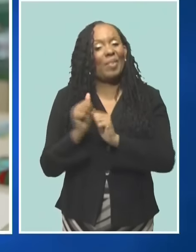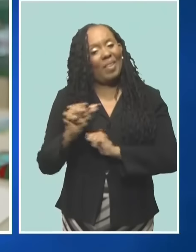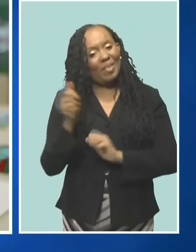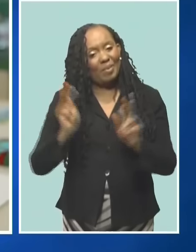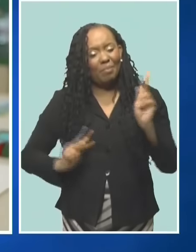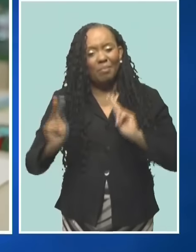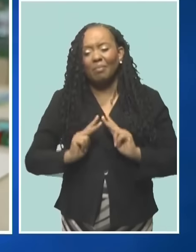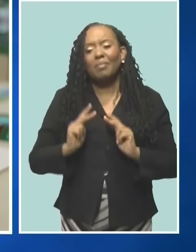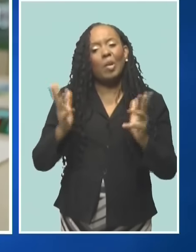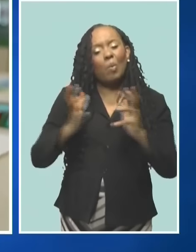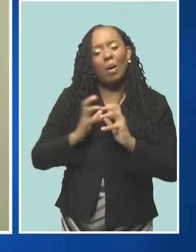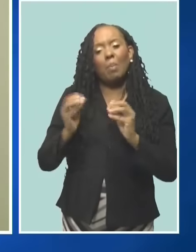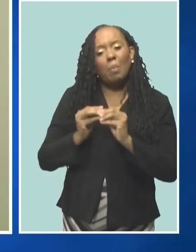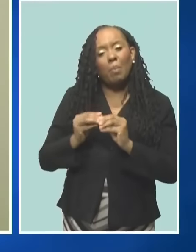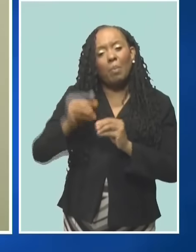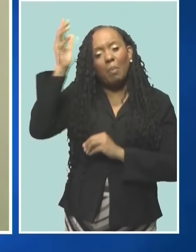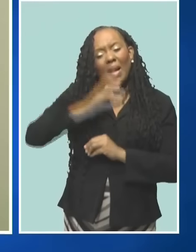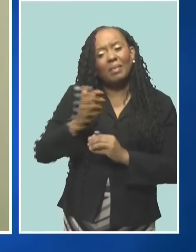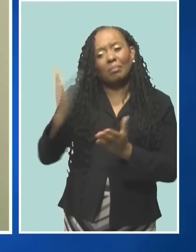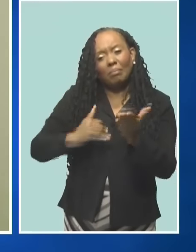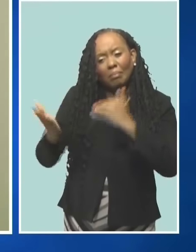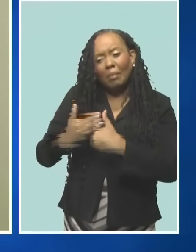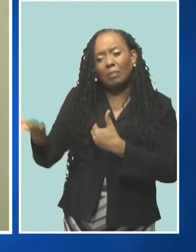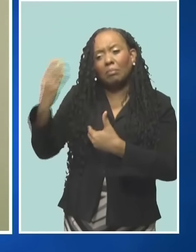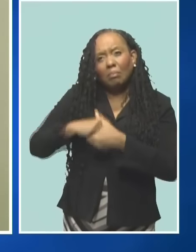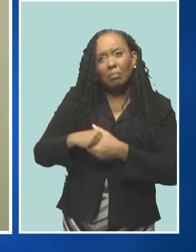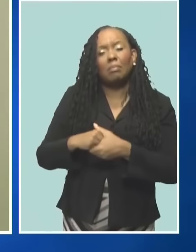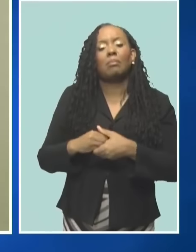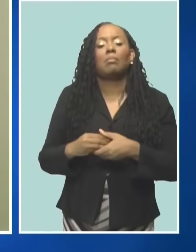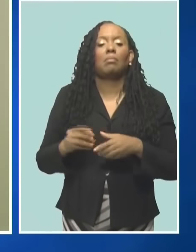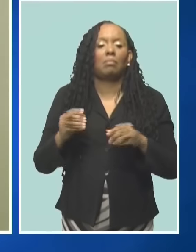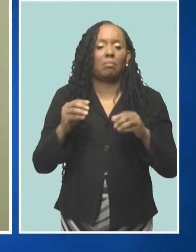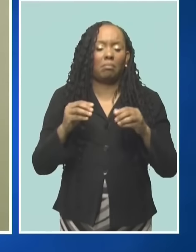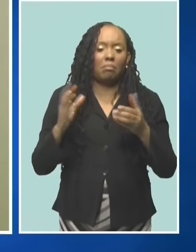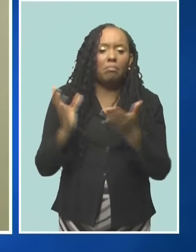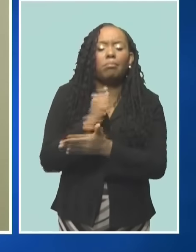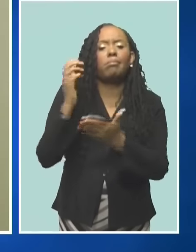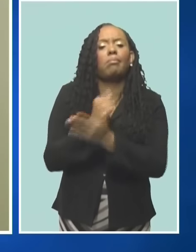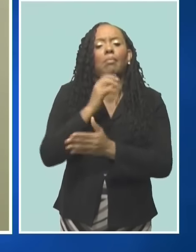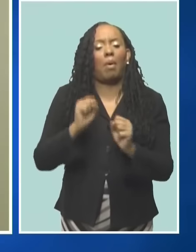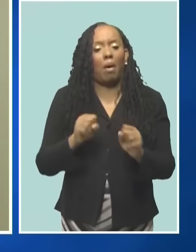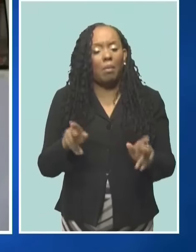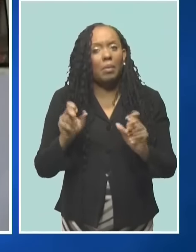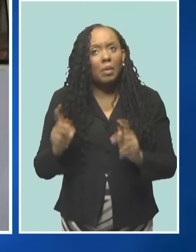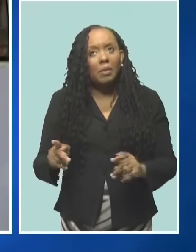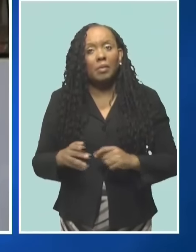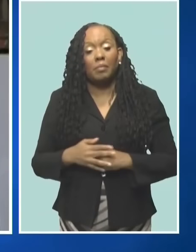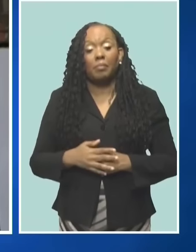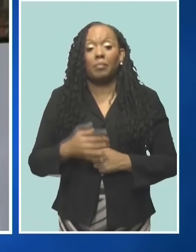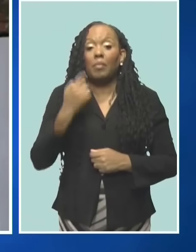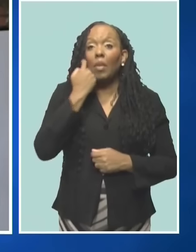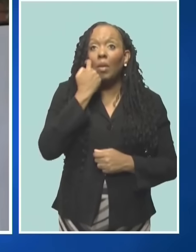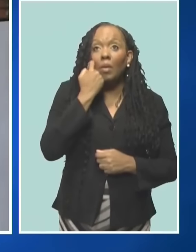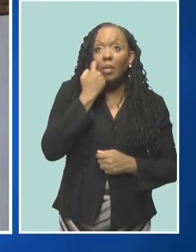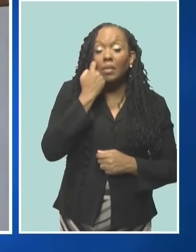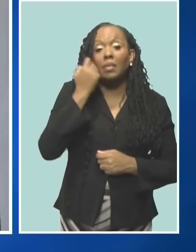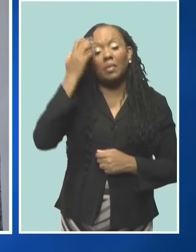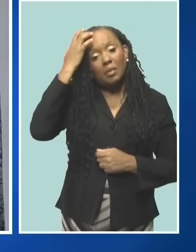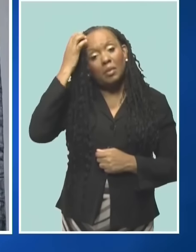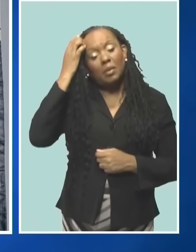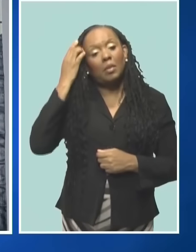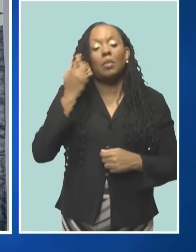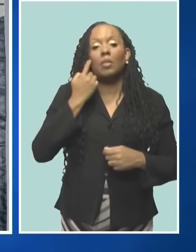to attract males to make use of the opportunities offered to them. He told a recent media briefing for Global